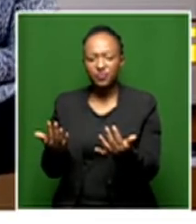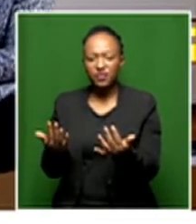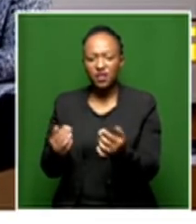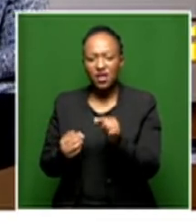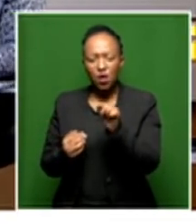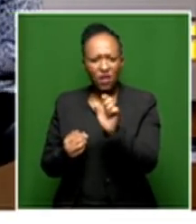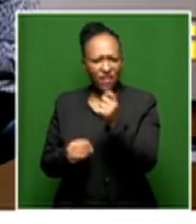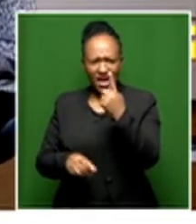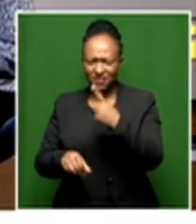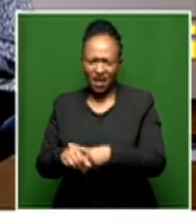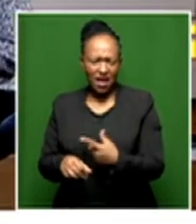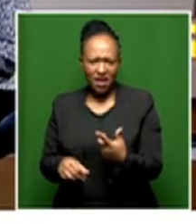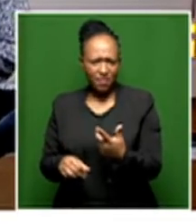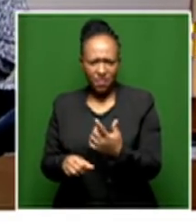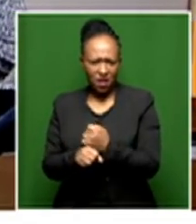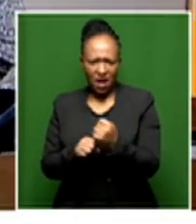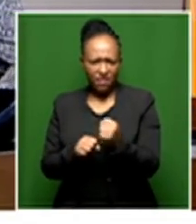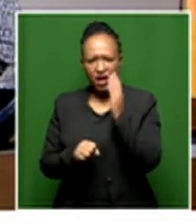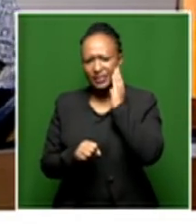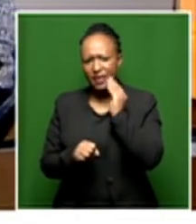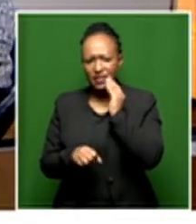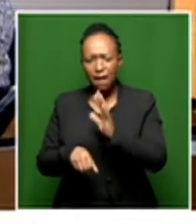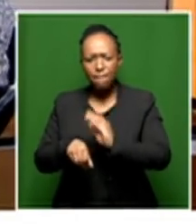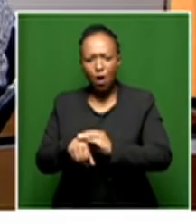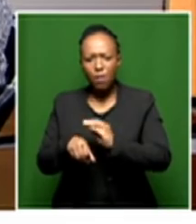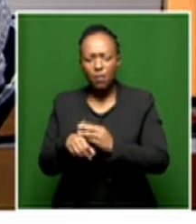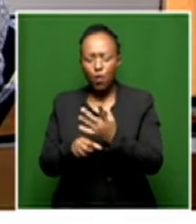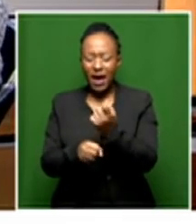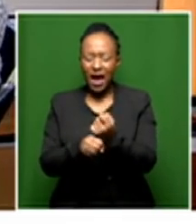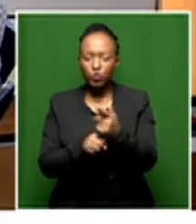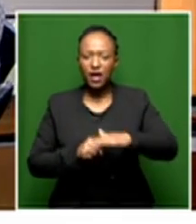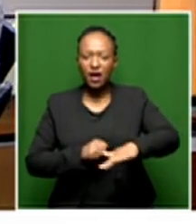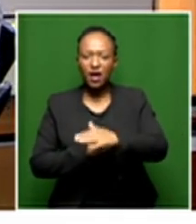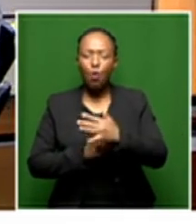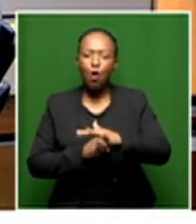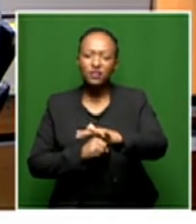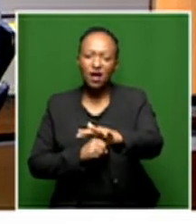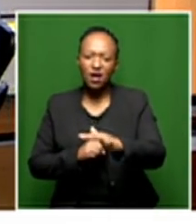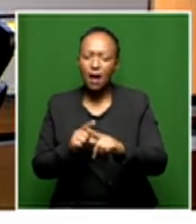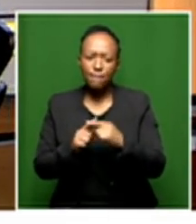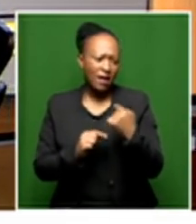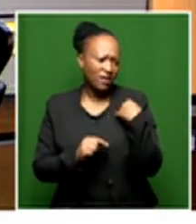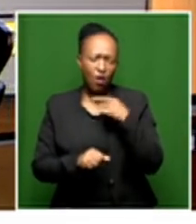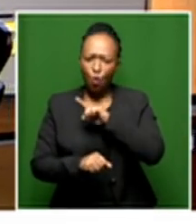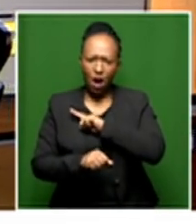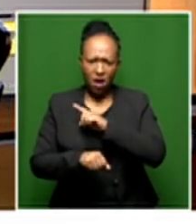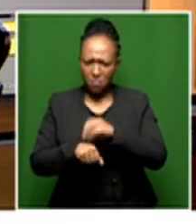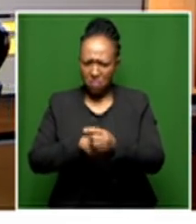is not the first time that we have experienced water problems in the Gauteng area. But what was the cause of this latest